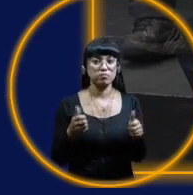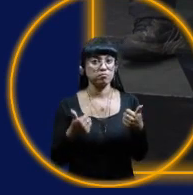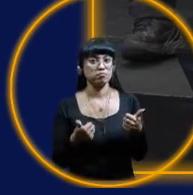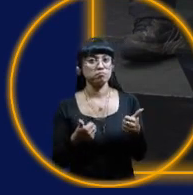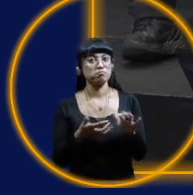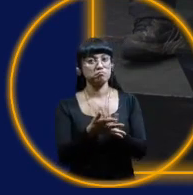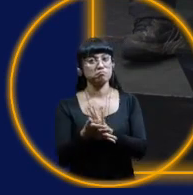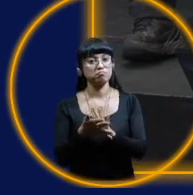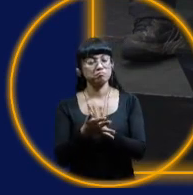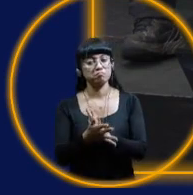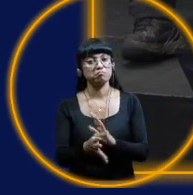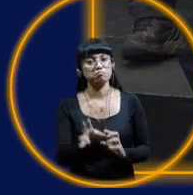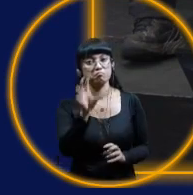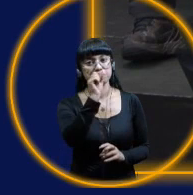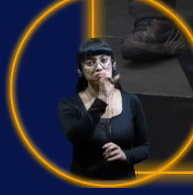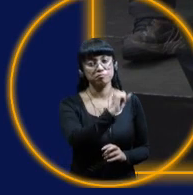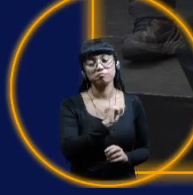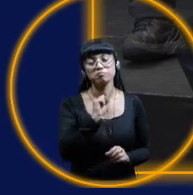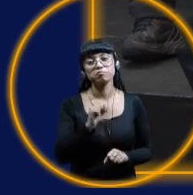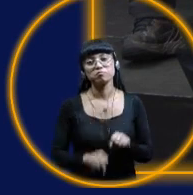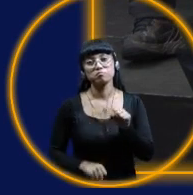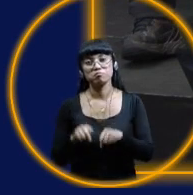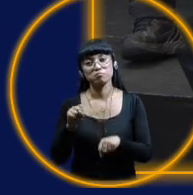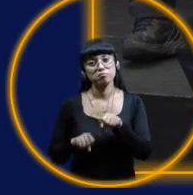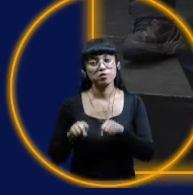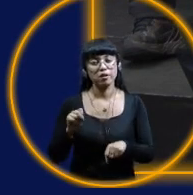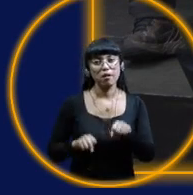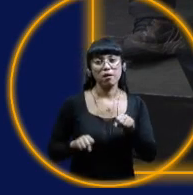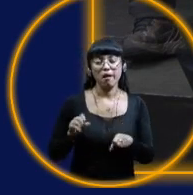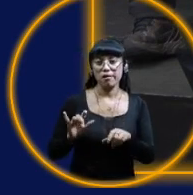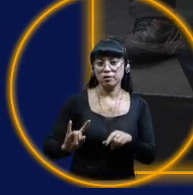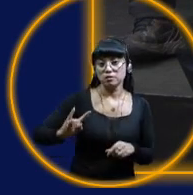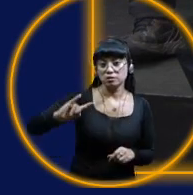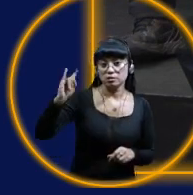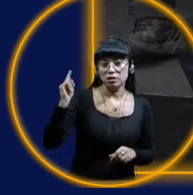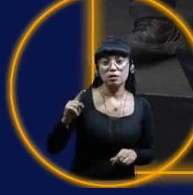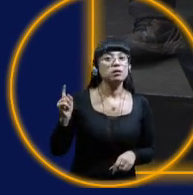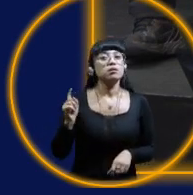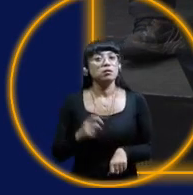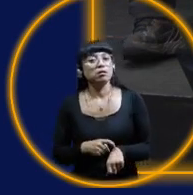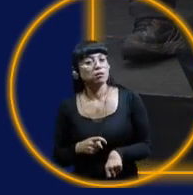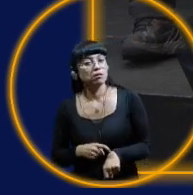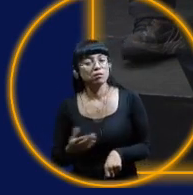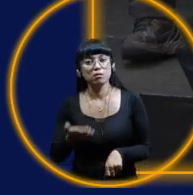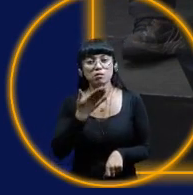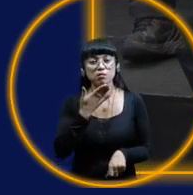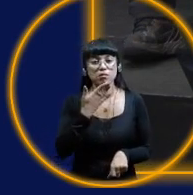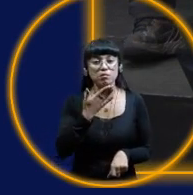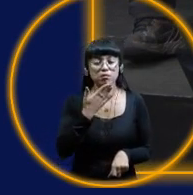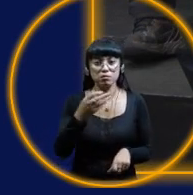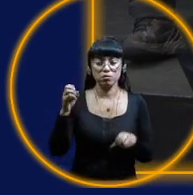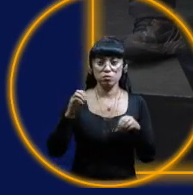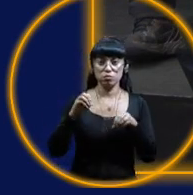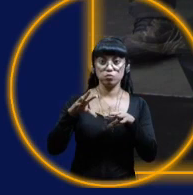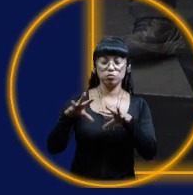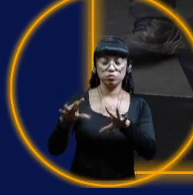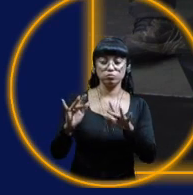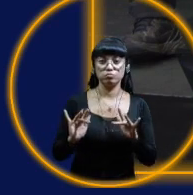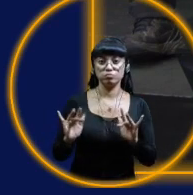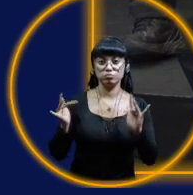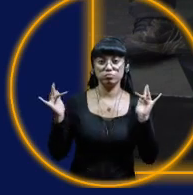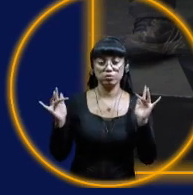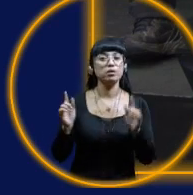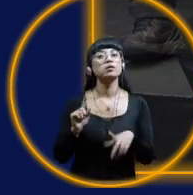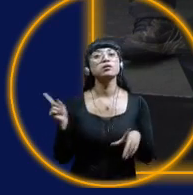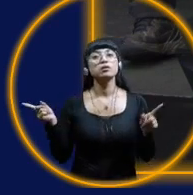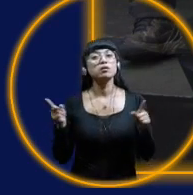odds are you have so much light and brilliance in you, and the real question is how to show it in these very